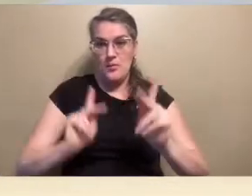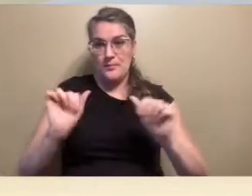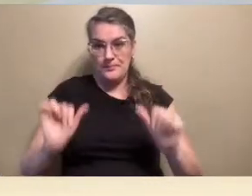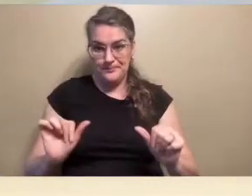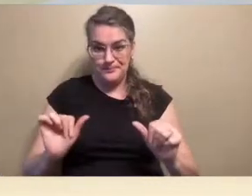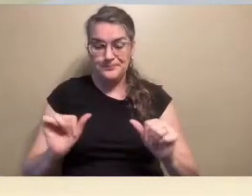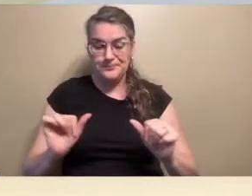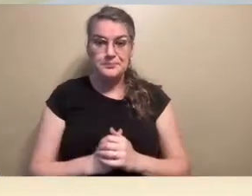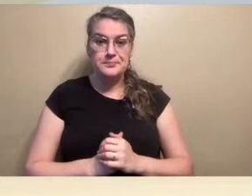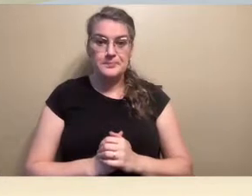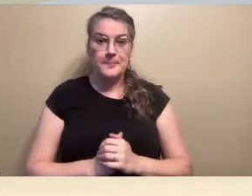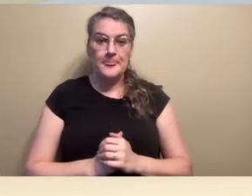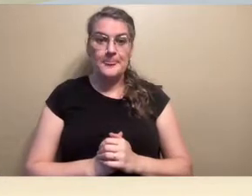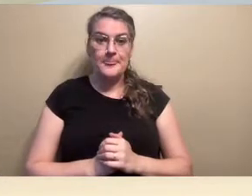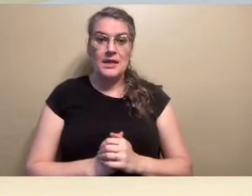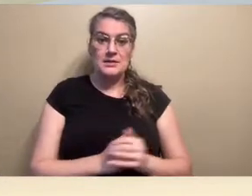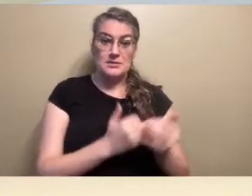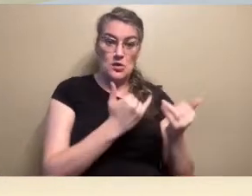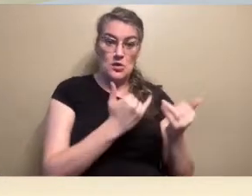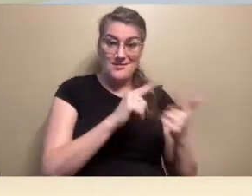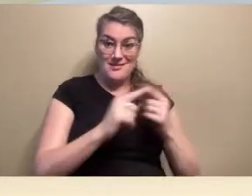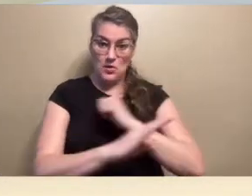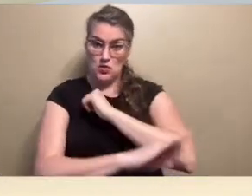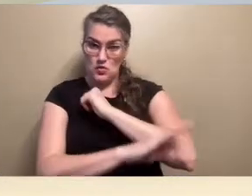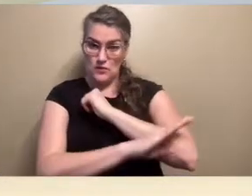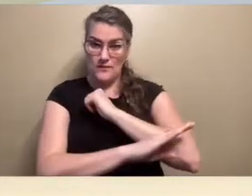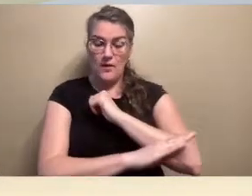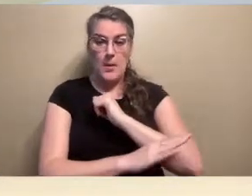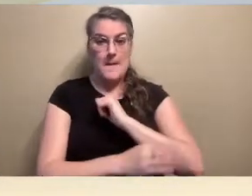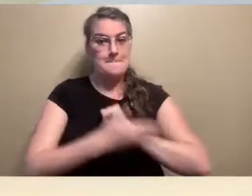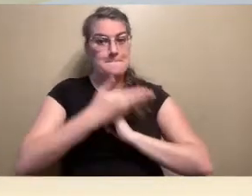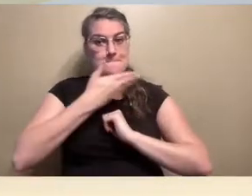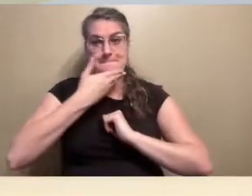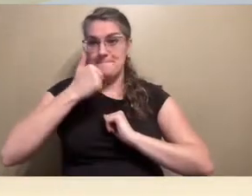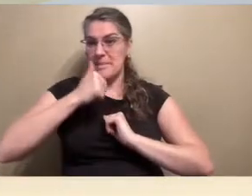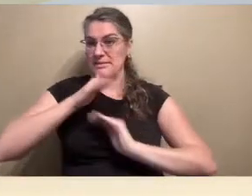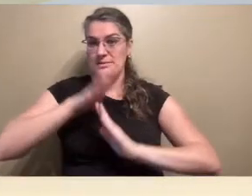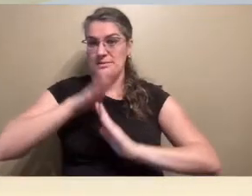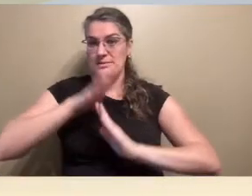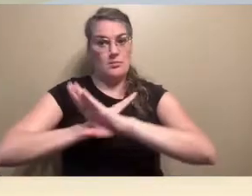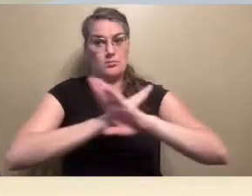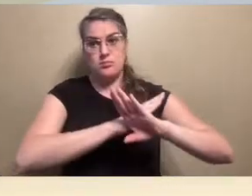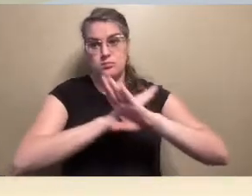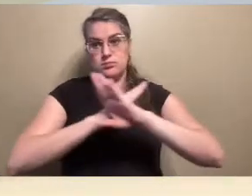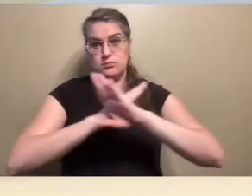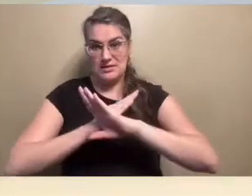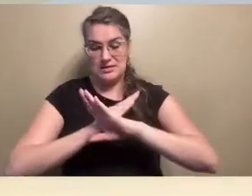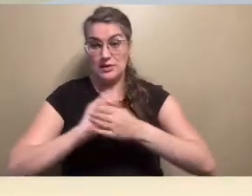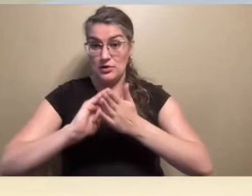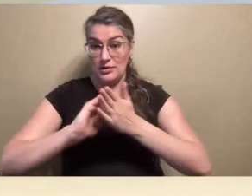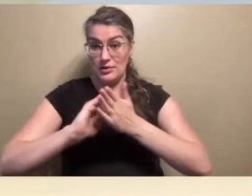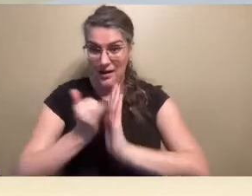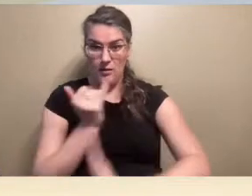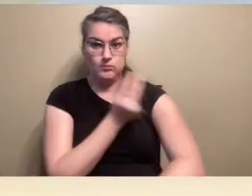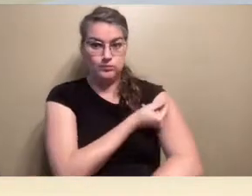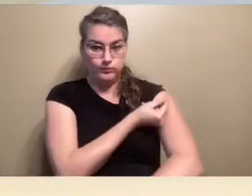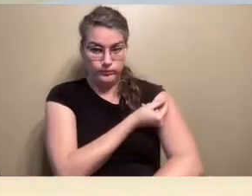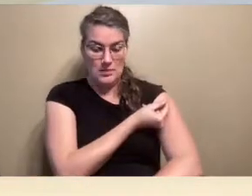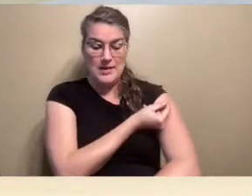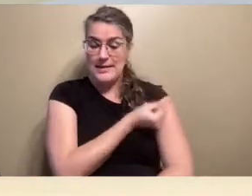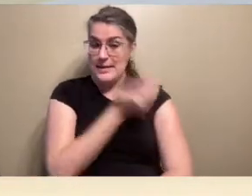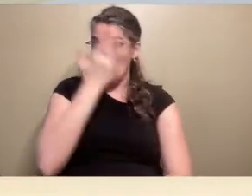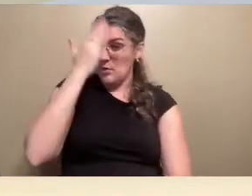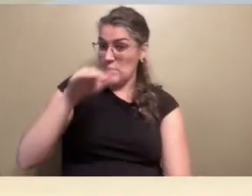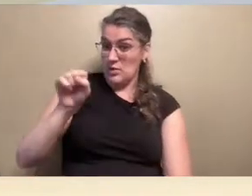we go into the fall. So we know with that moving forward plan, the dates were always open to change, and they have been